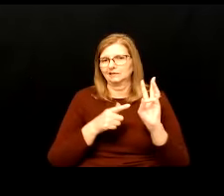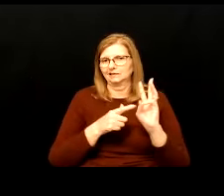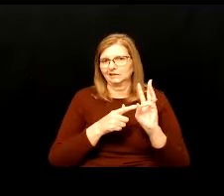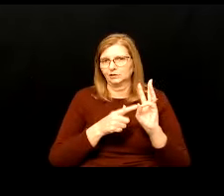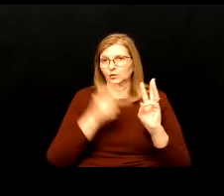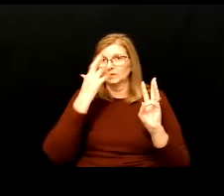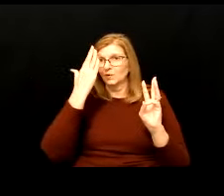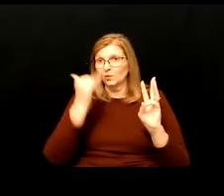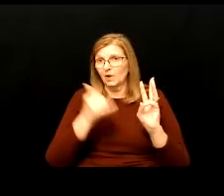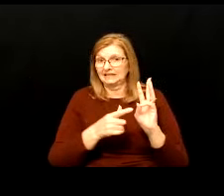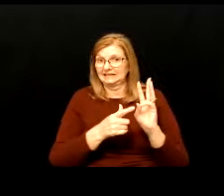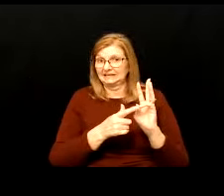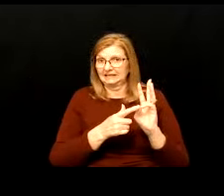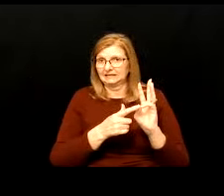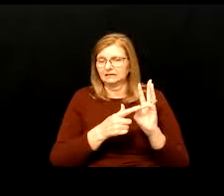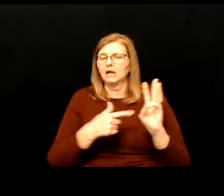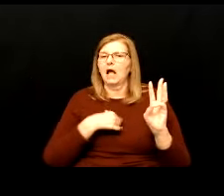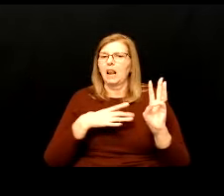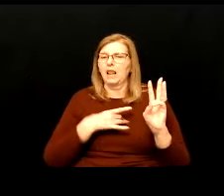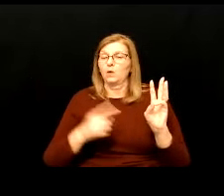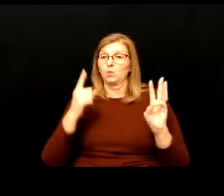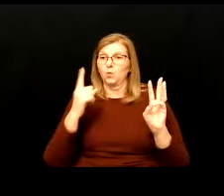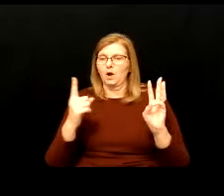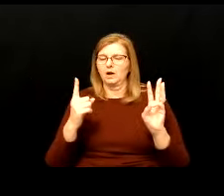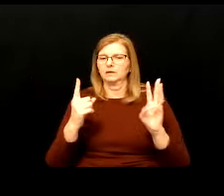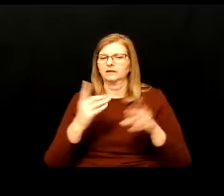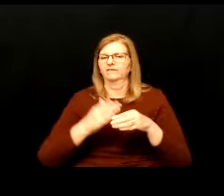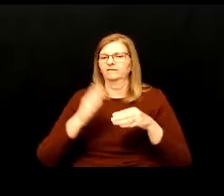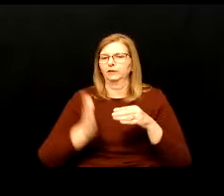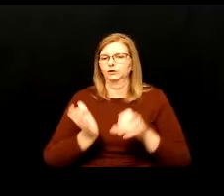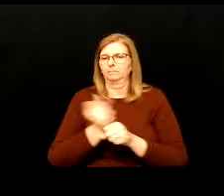is I like to have one that's already completed.